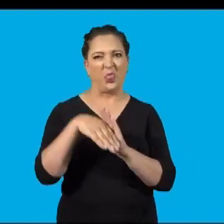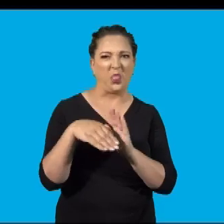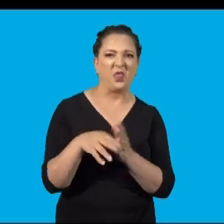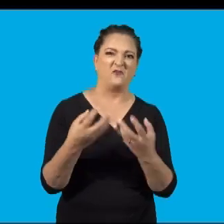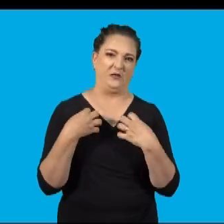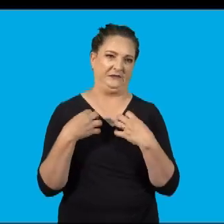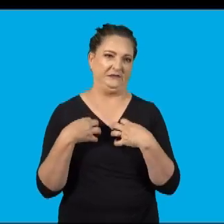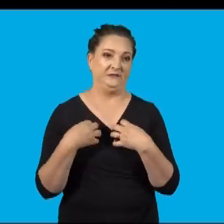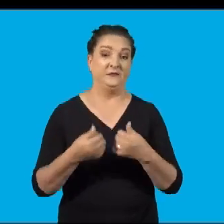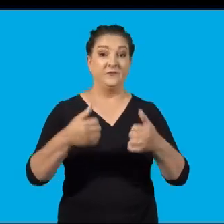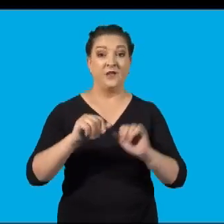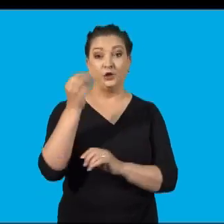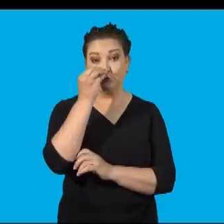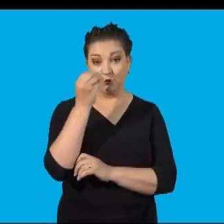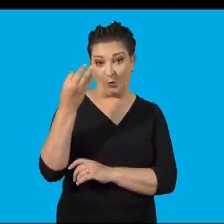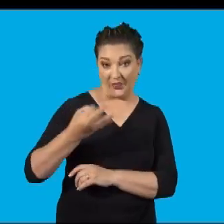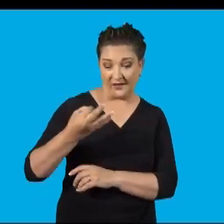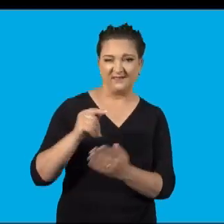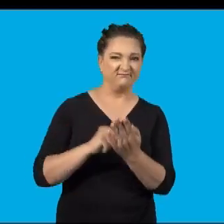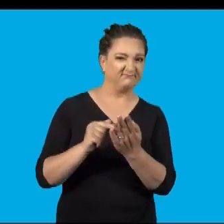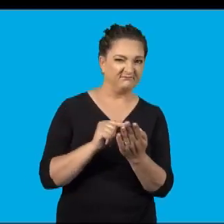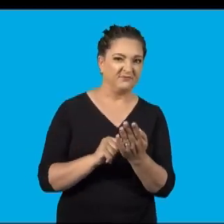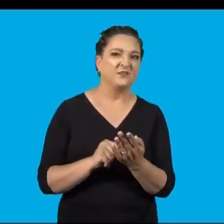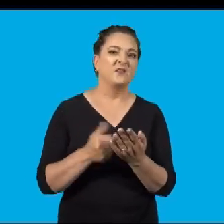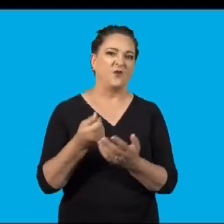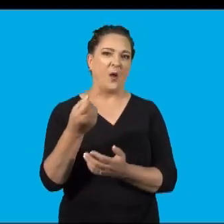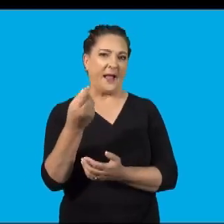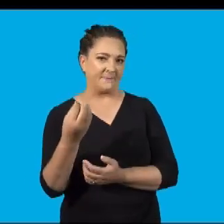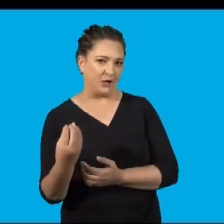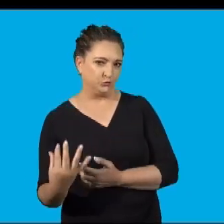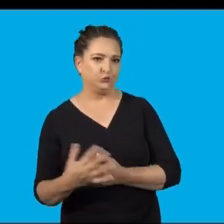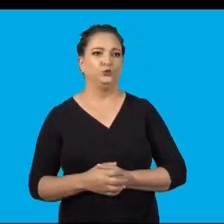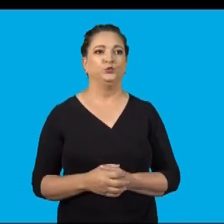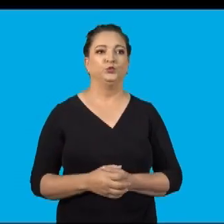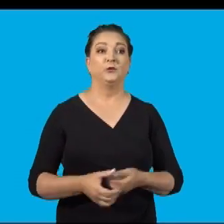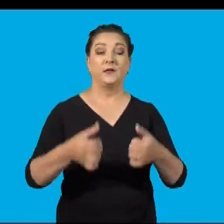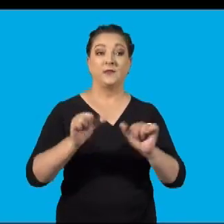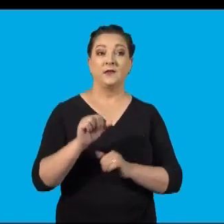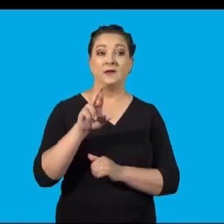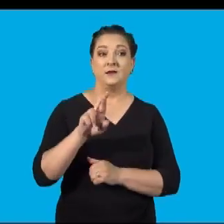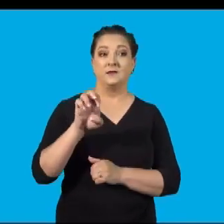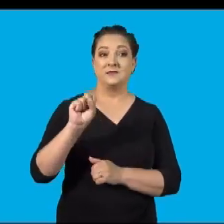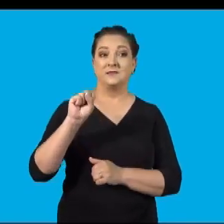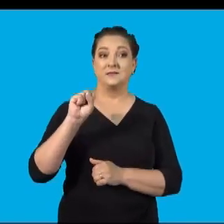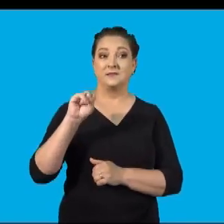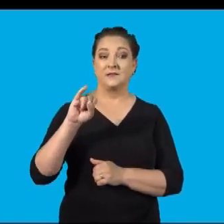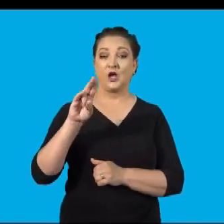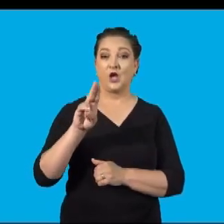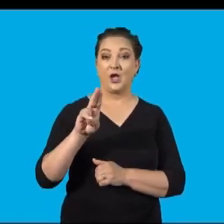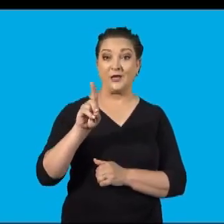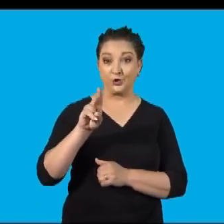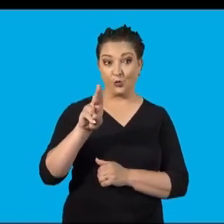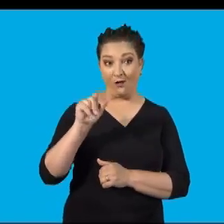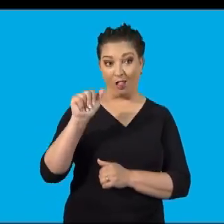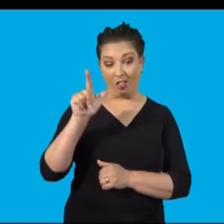then the preparation of note 3, that is the calculation of certain missing amounts. I'll also do calculations that pertain to the